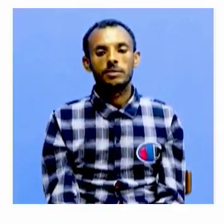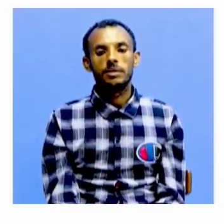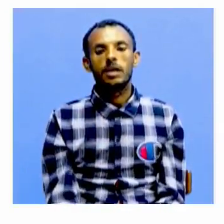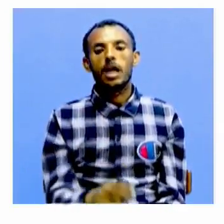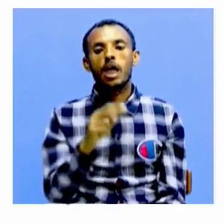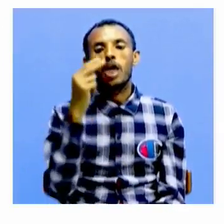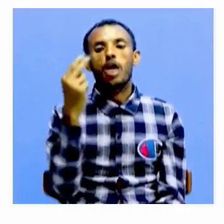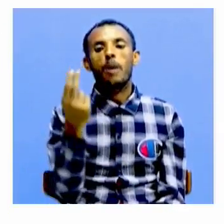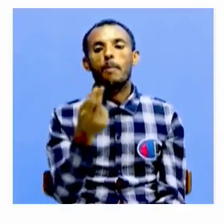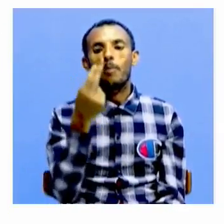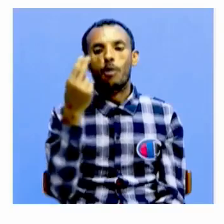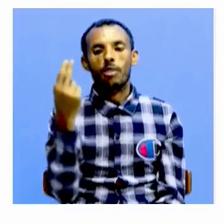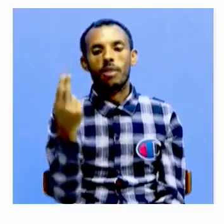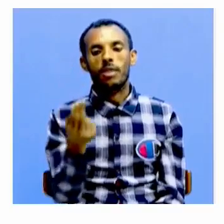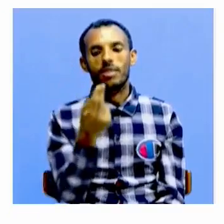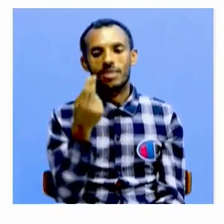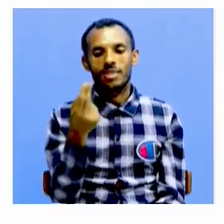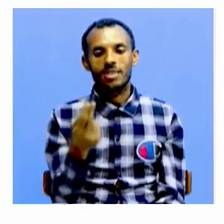important